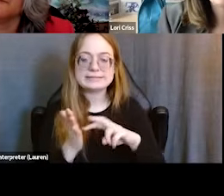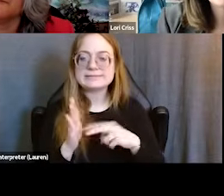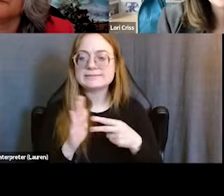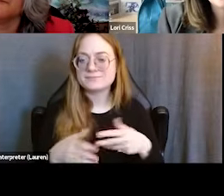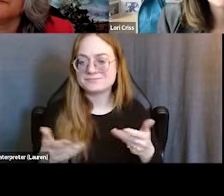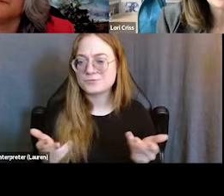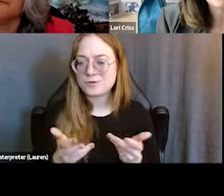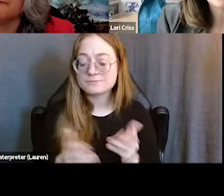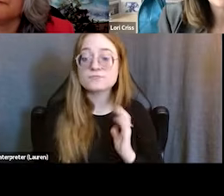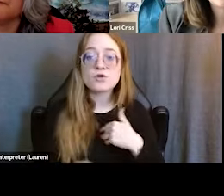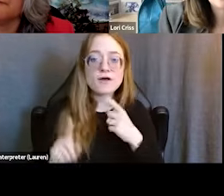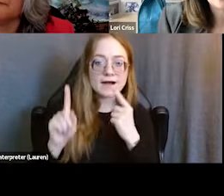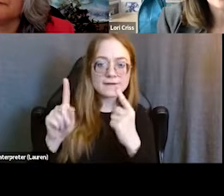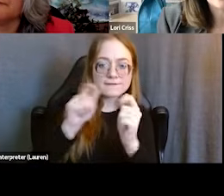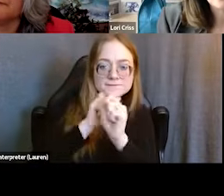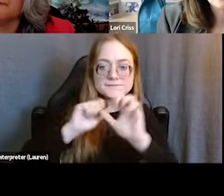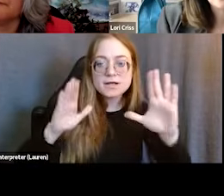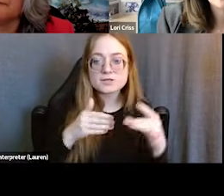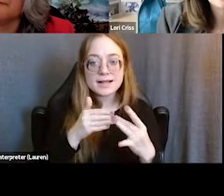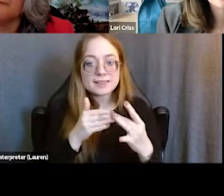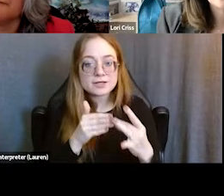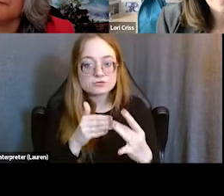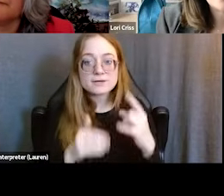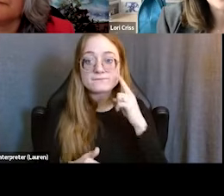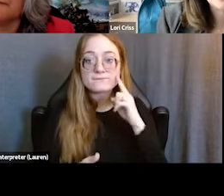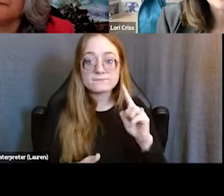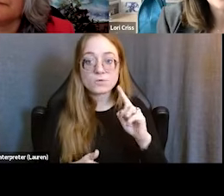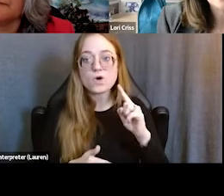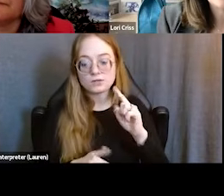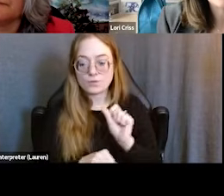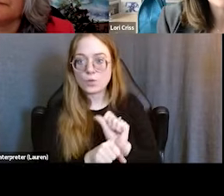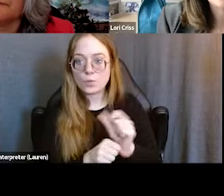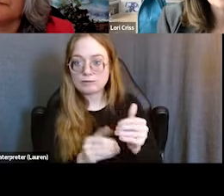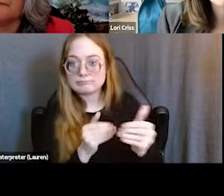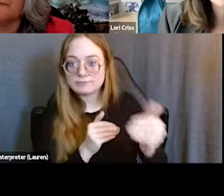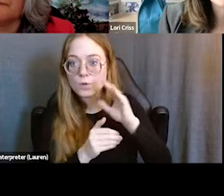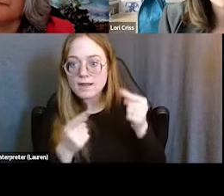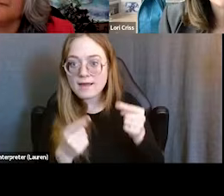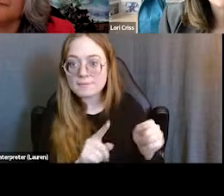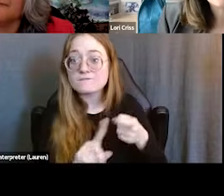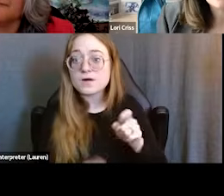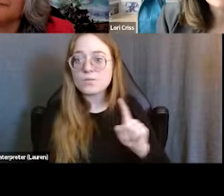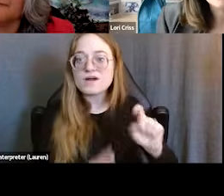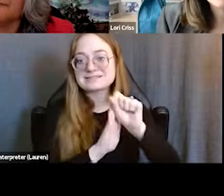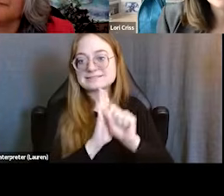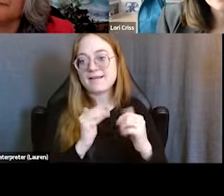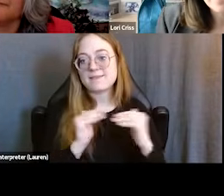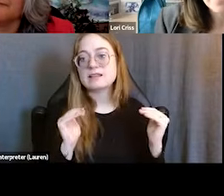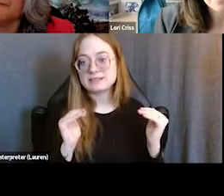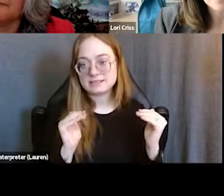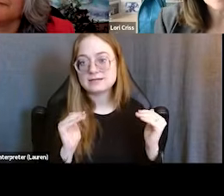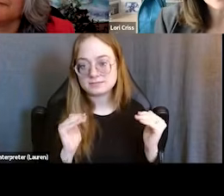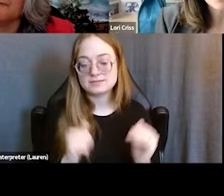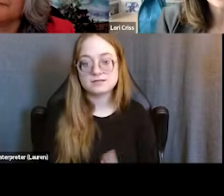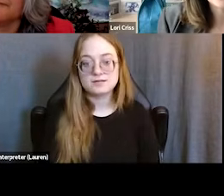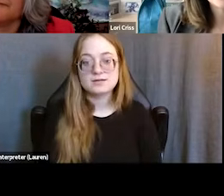the vision and the leadership for the work that will happen comes from the state level, but